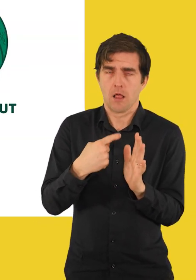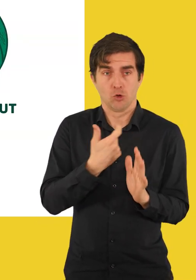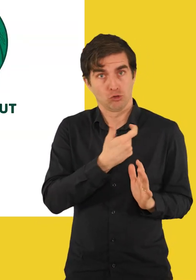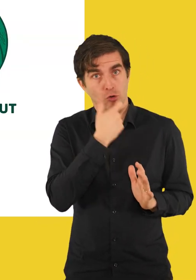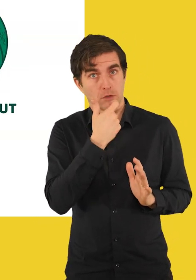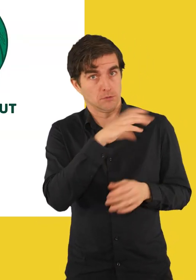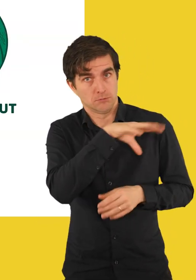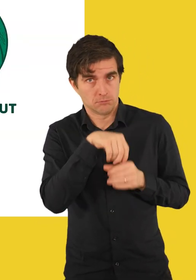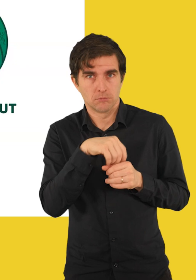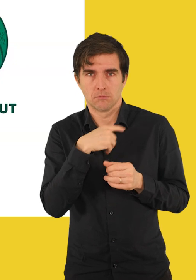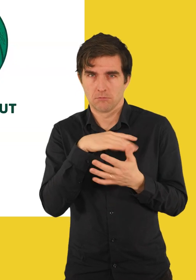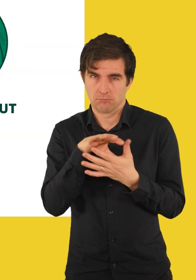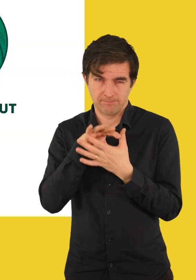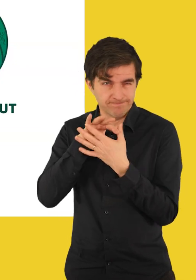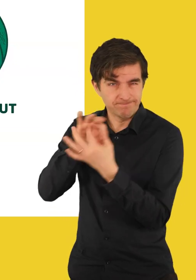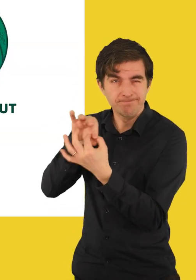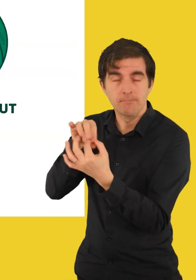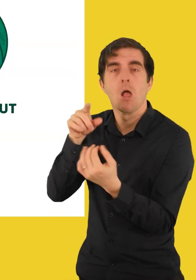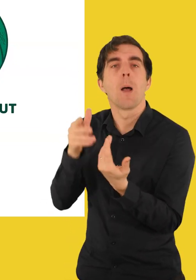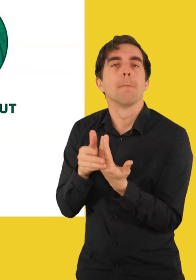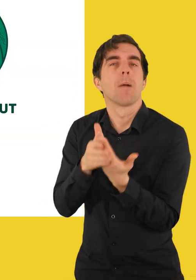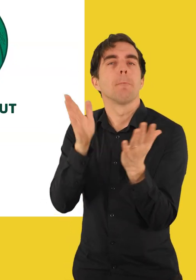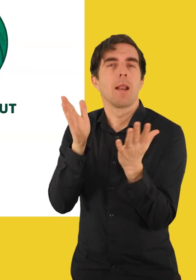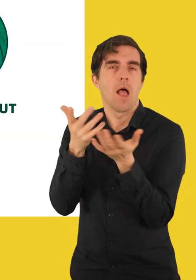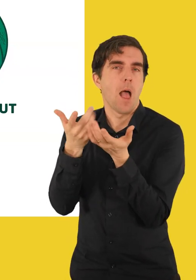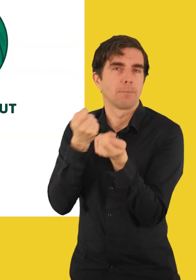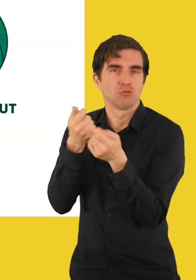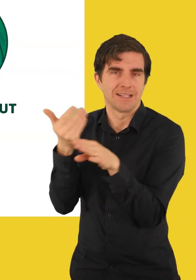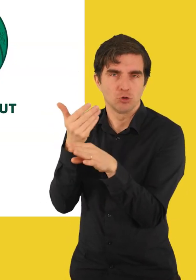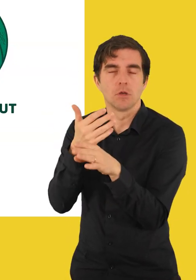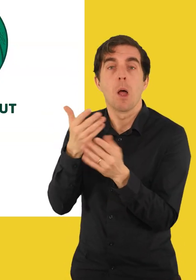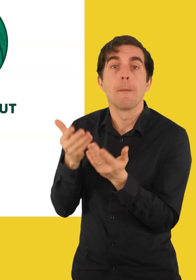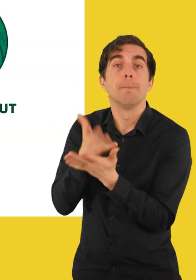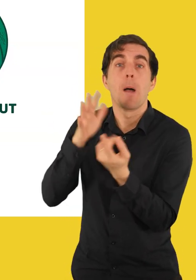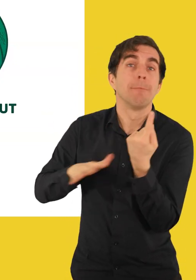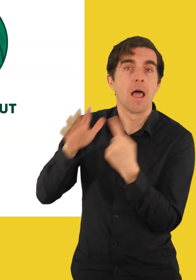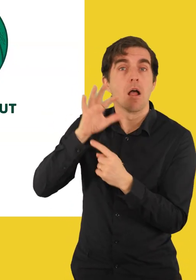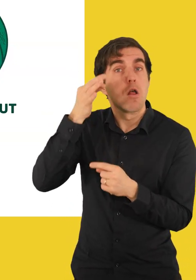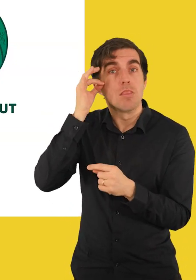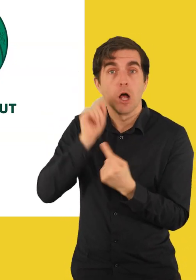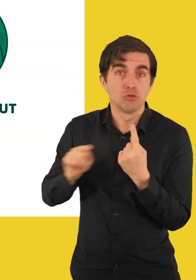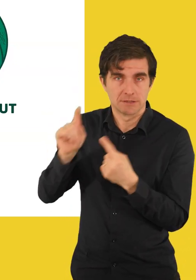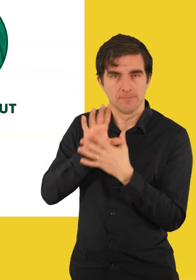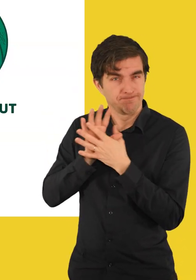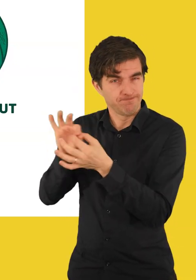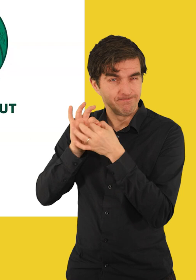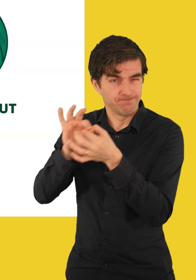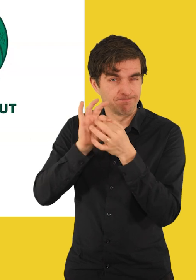Doughnut, but we are working closely with the public administration and public authorities.